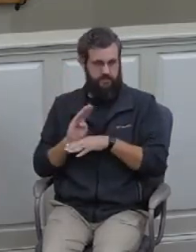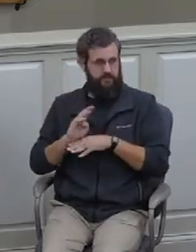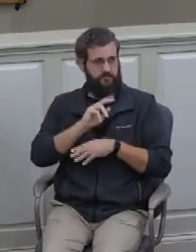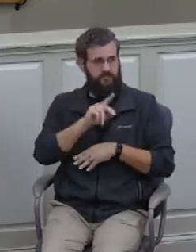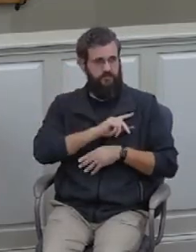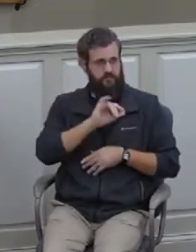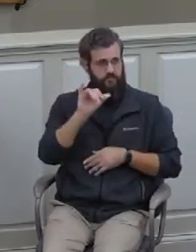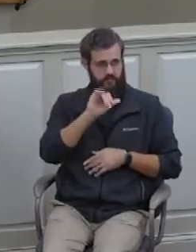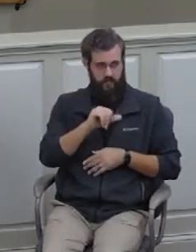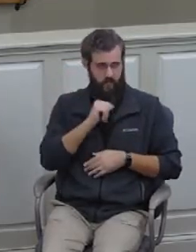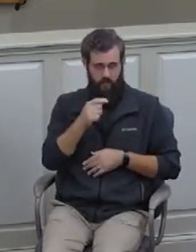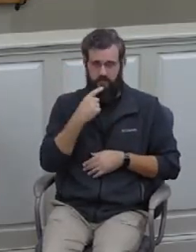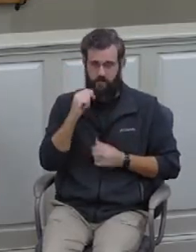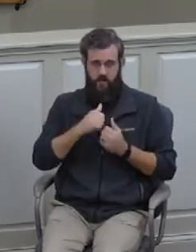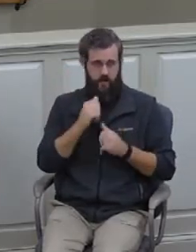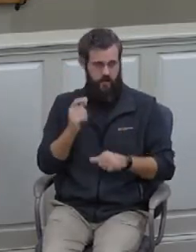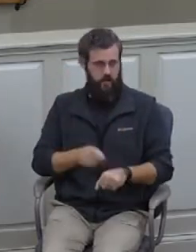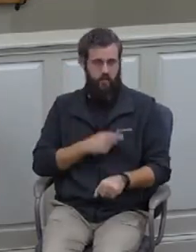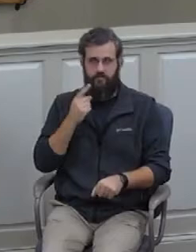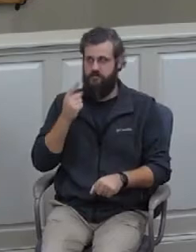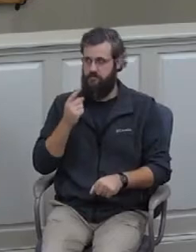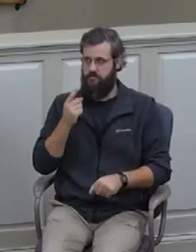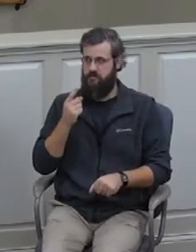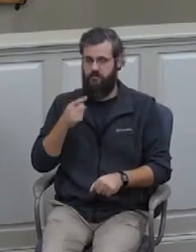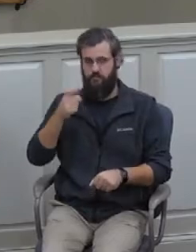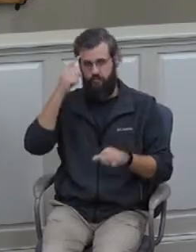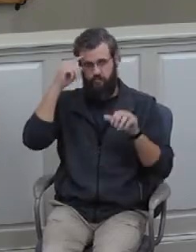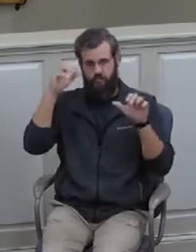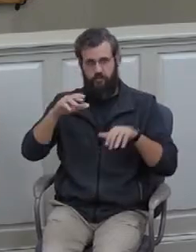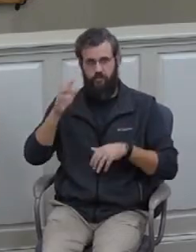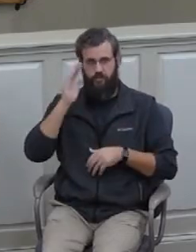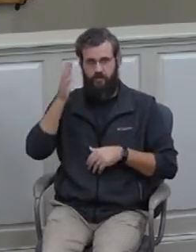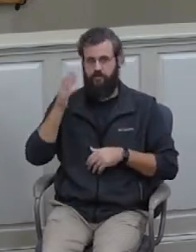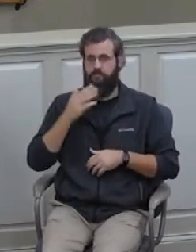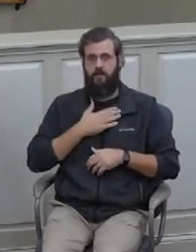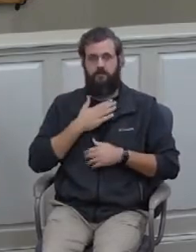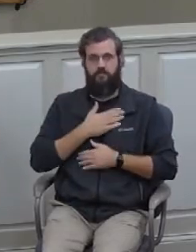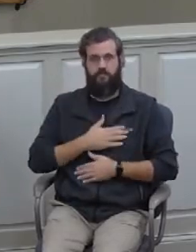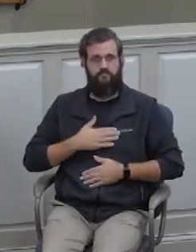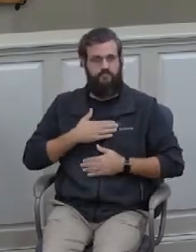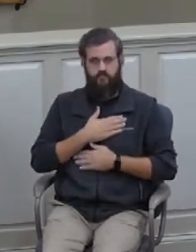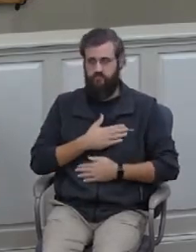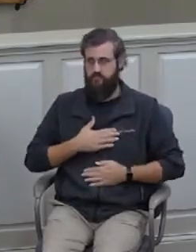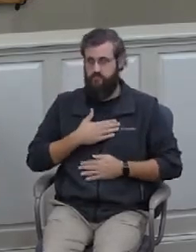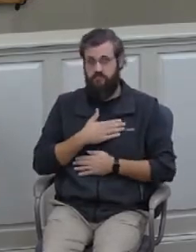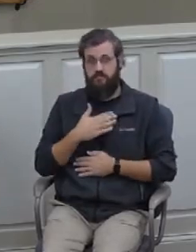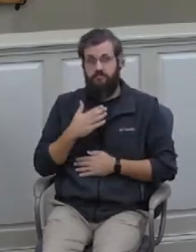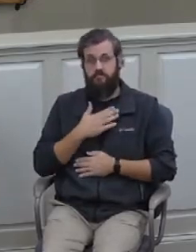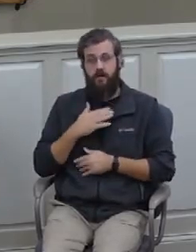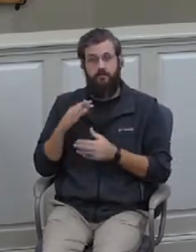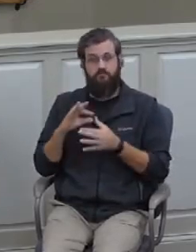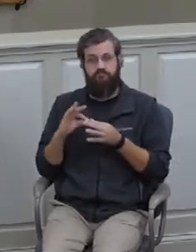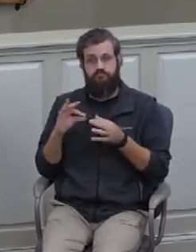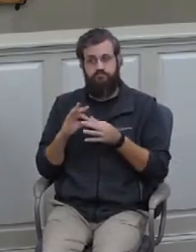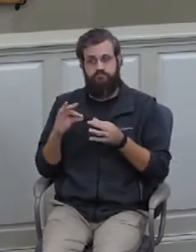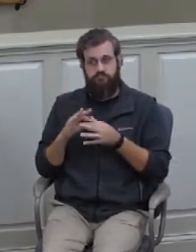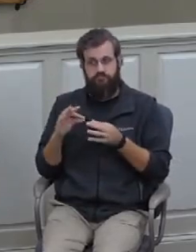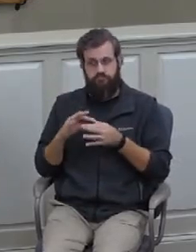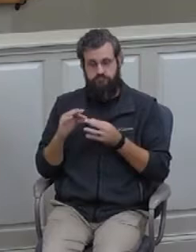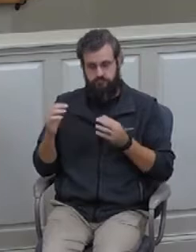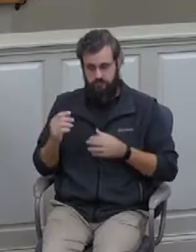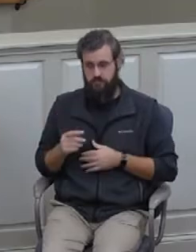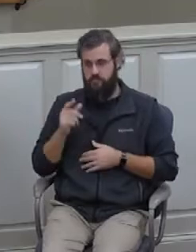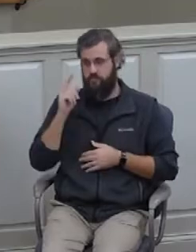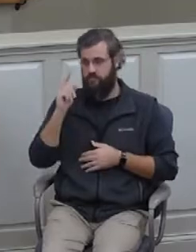tell you for how long, because you'll be shocked, but it's been a pleasure. And my comment is that wherever you've